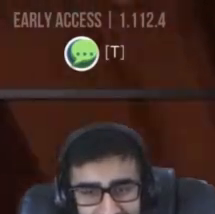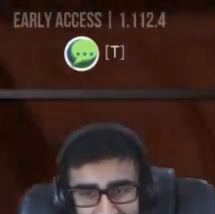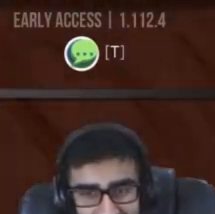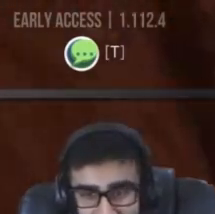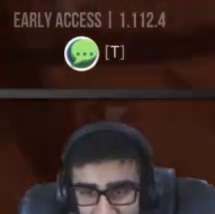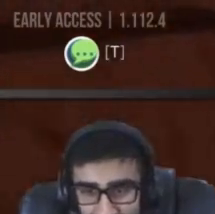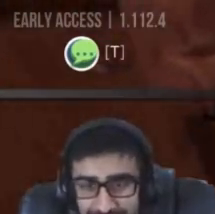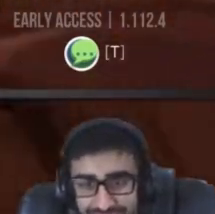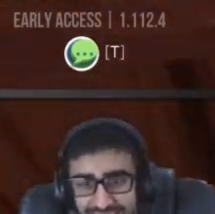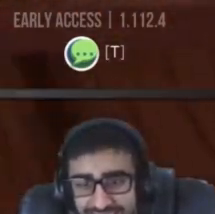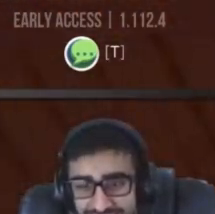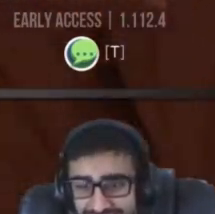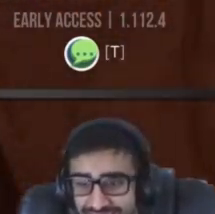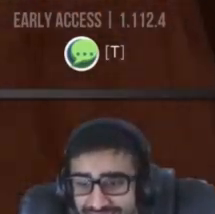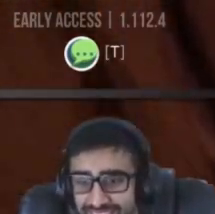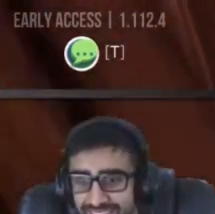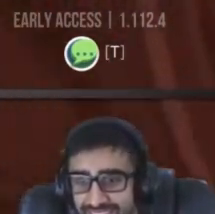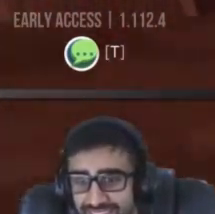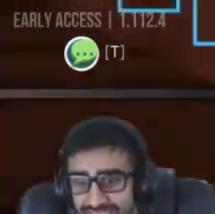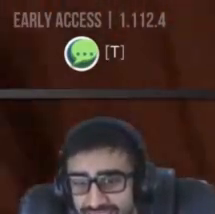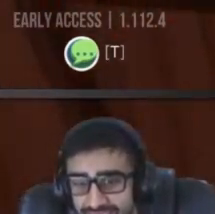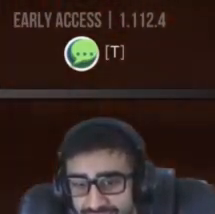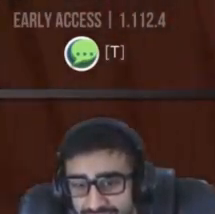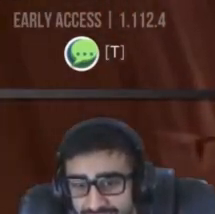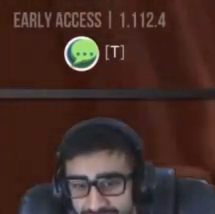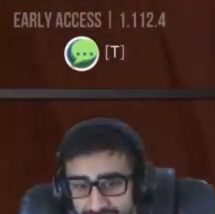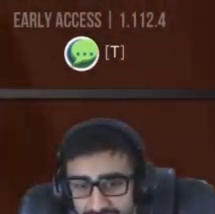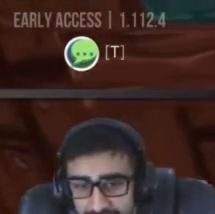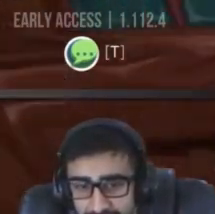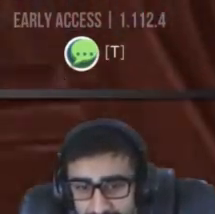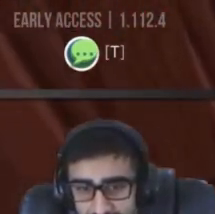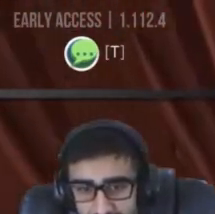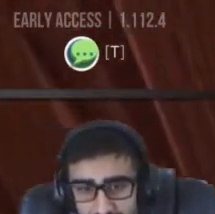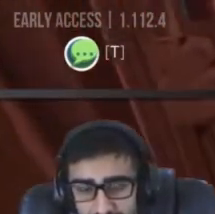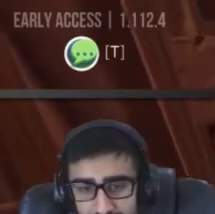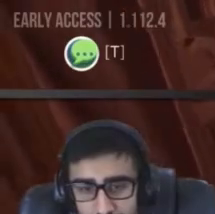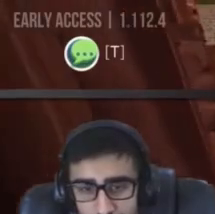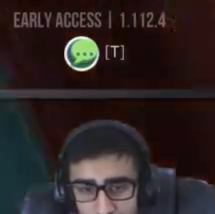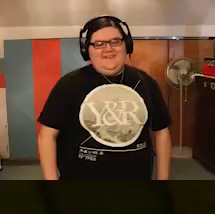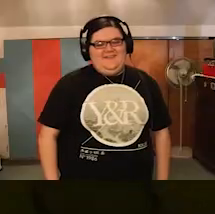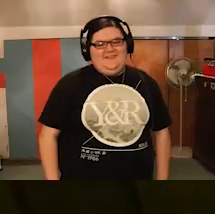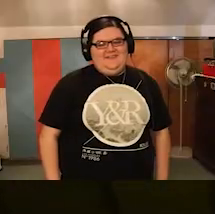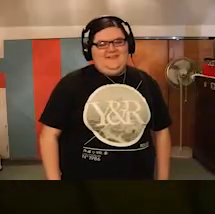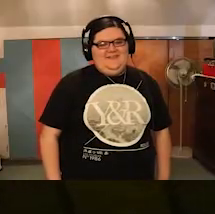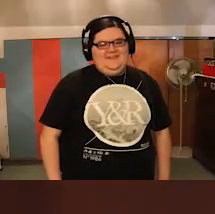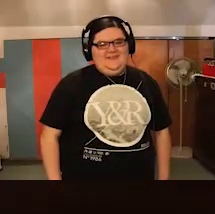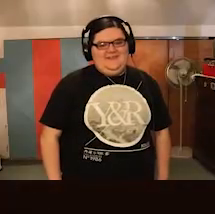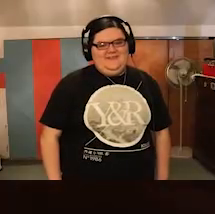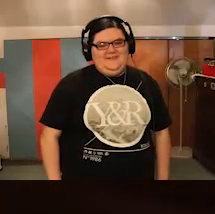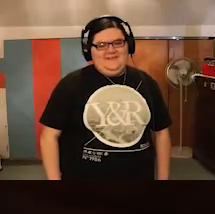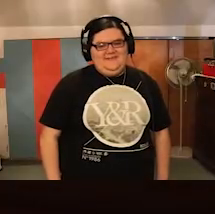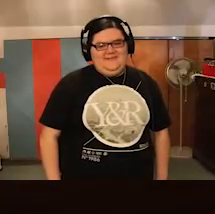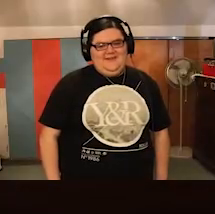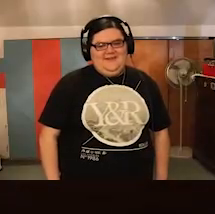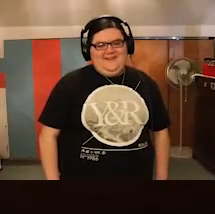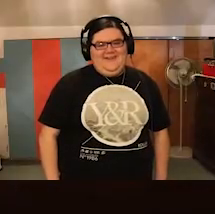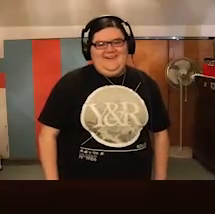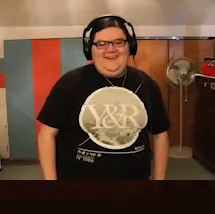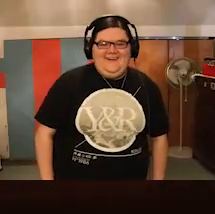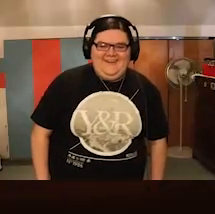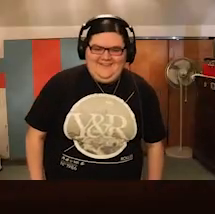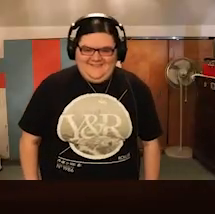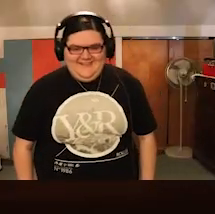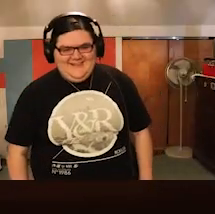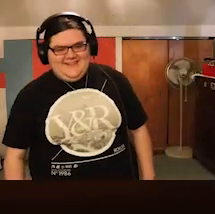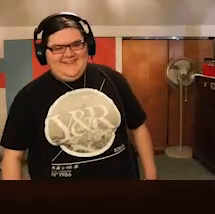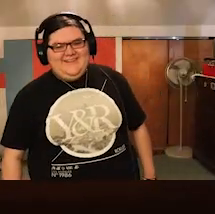warts. It's better for the big hogs go. Vegas is downhill. Oh. It's all downhill from here, really. No, it's